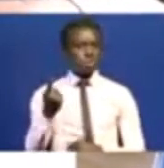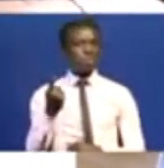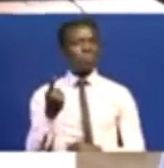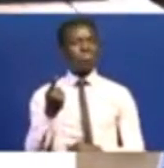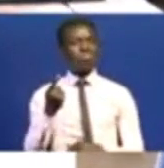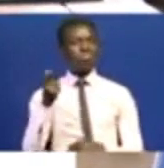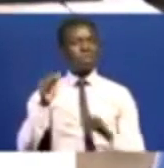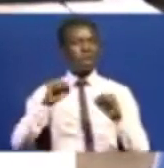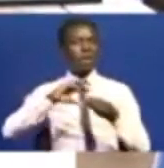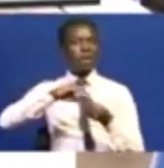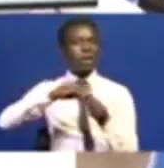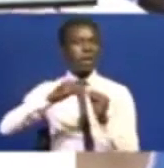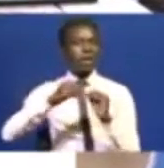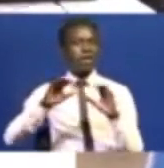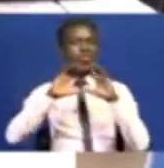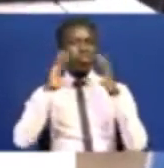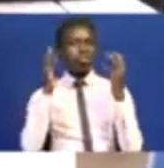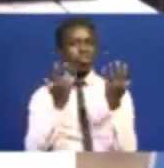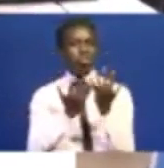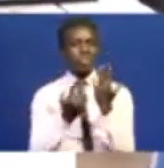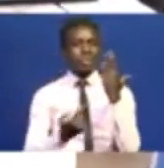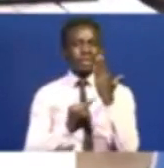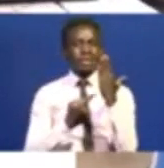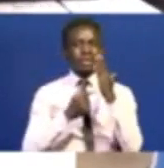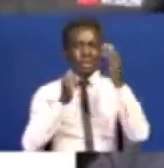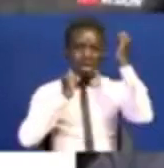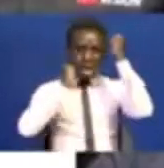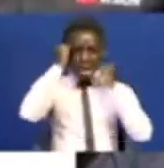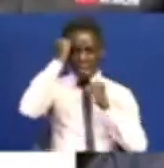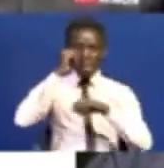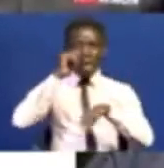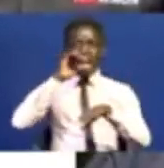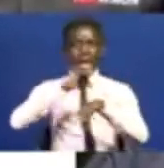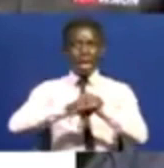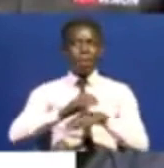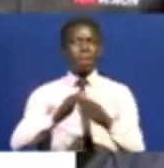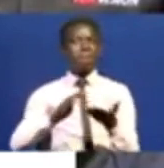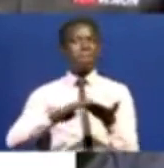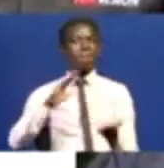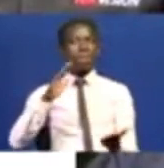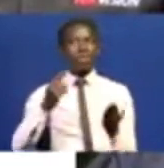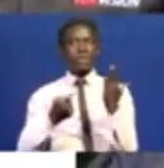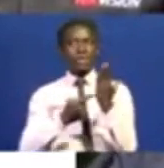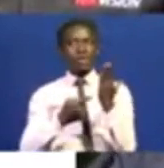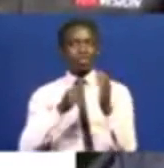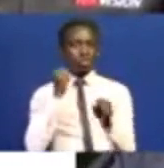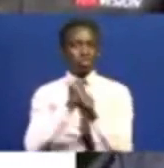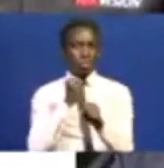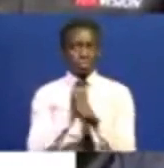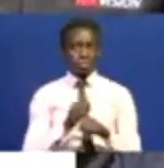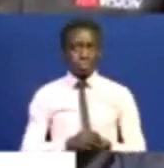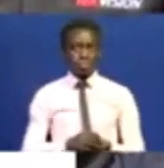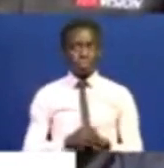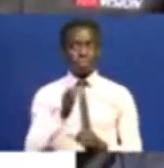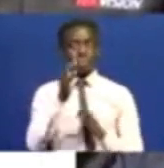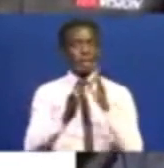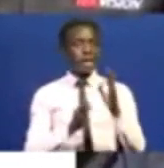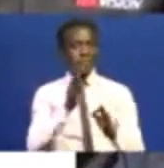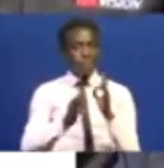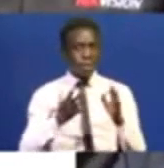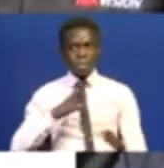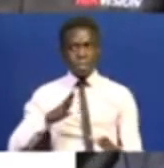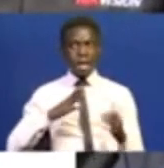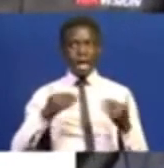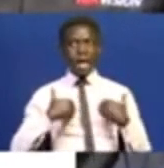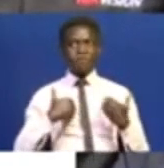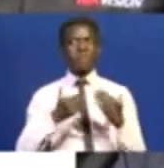global digital army to tap emerging digital jobs. But if people have skills on